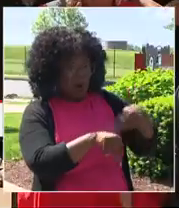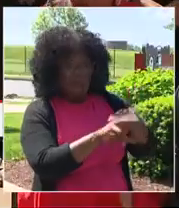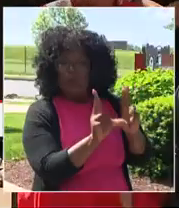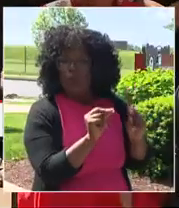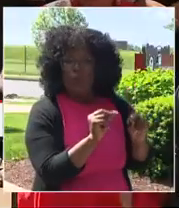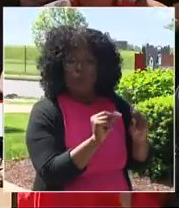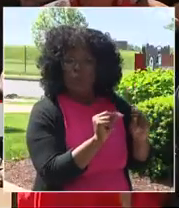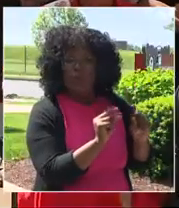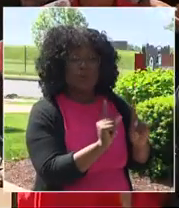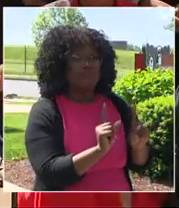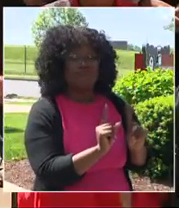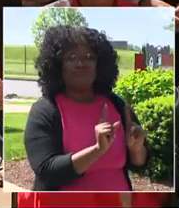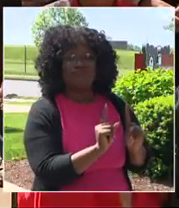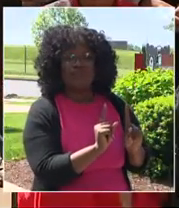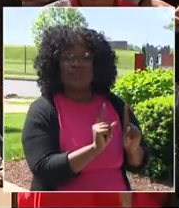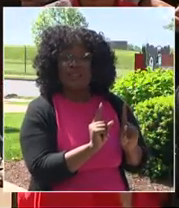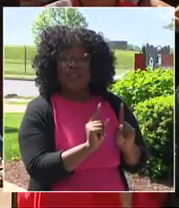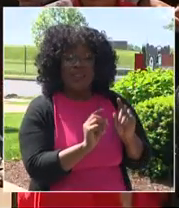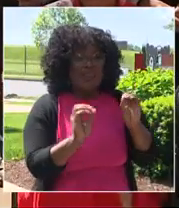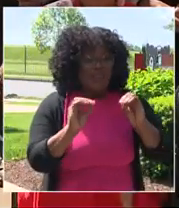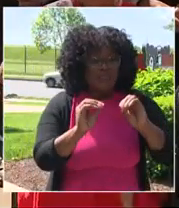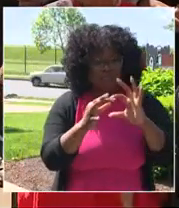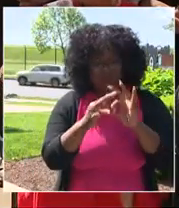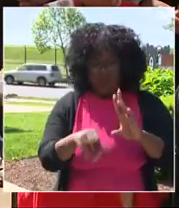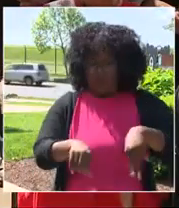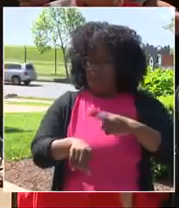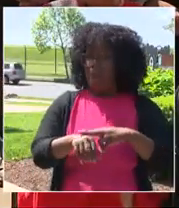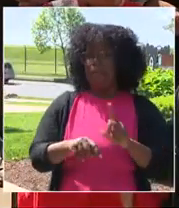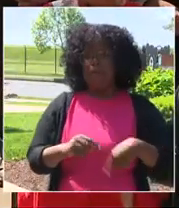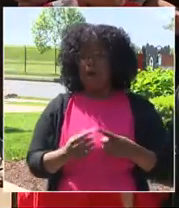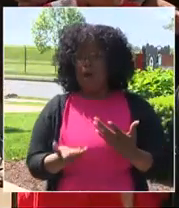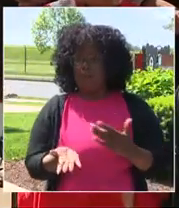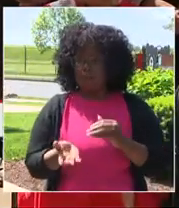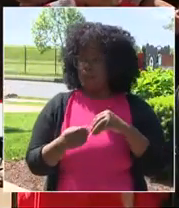bleeding providers dry so they have to shutter hospitals